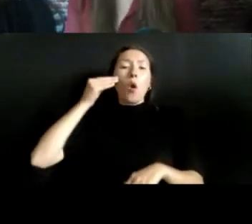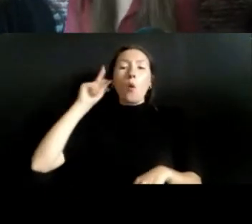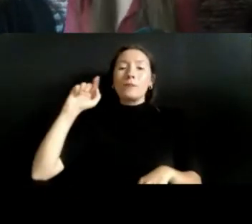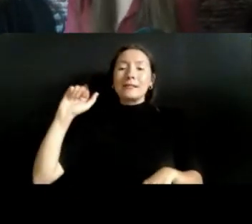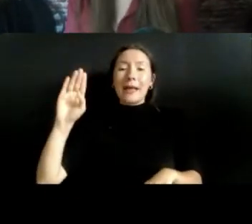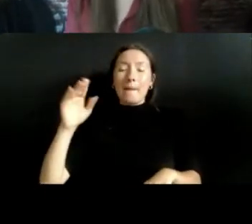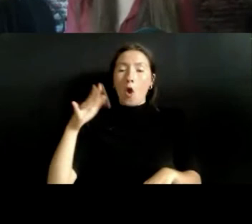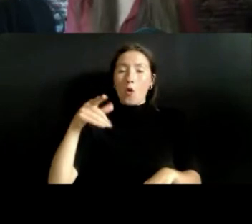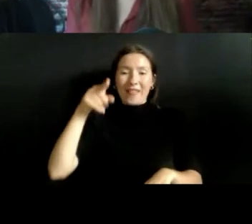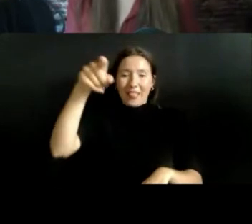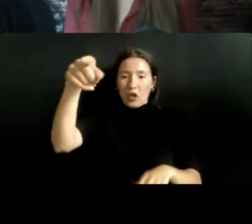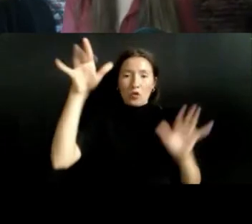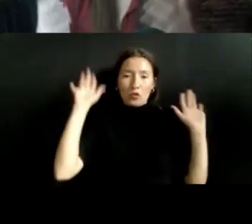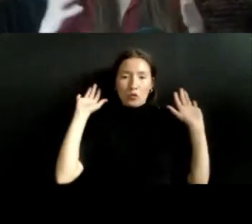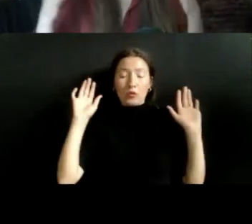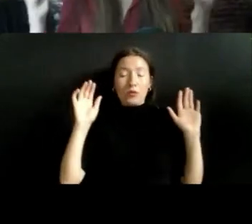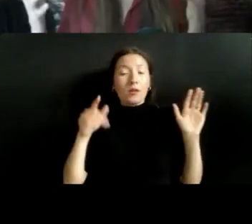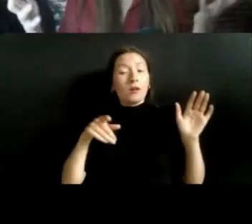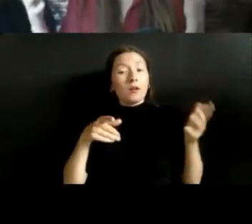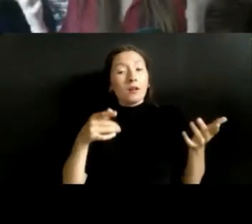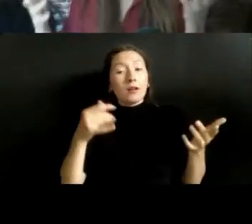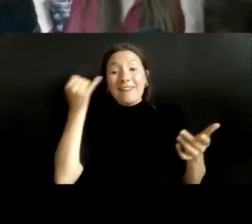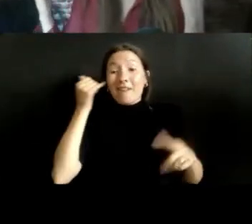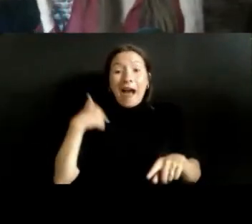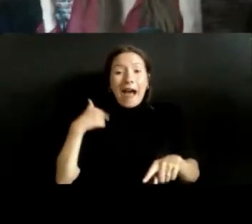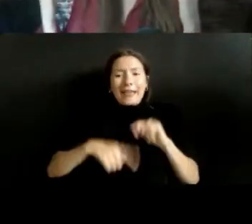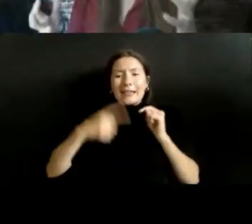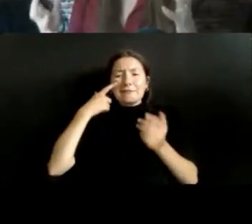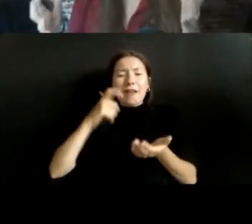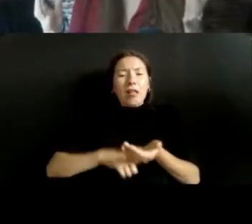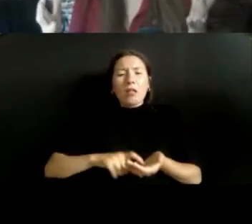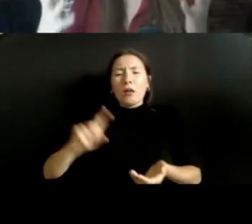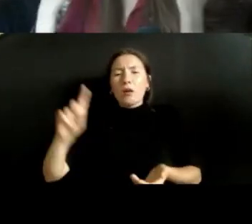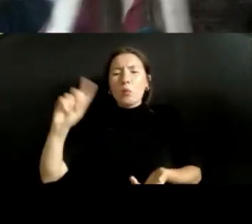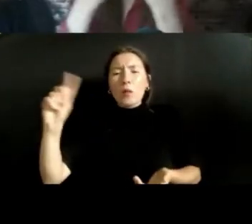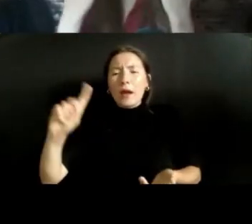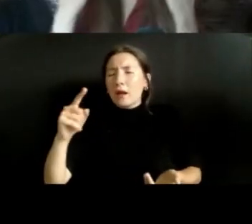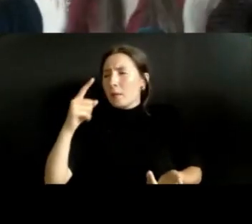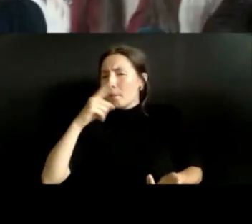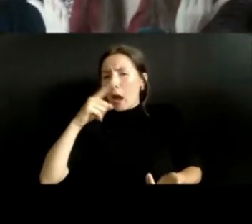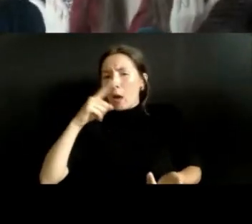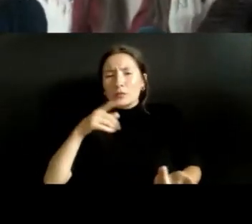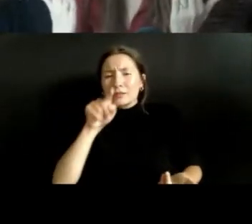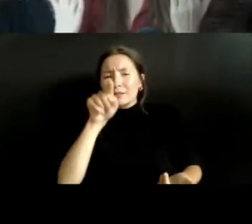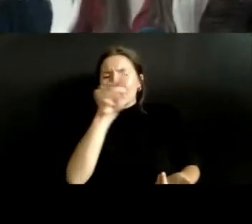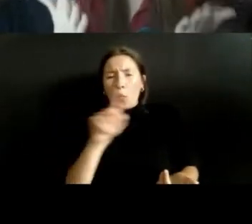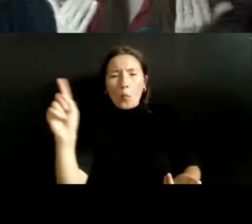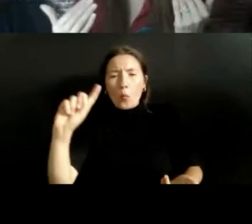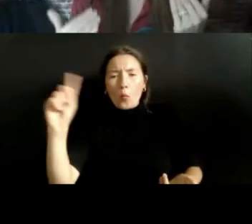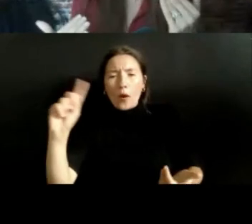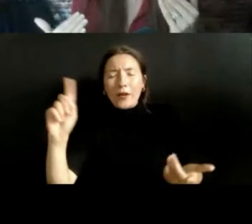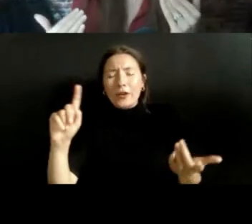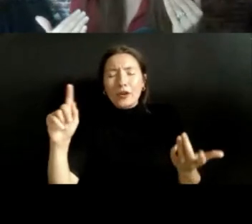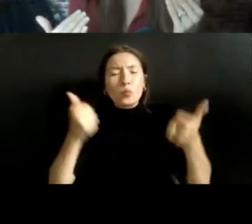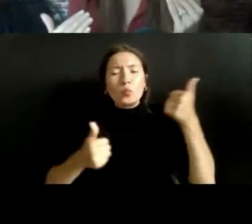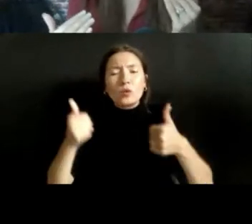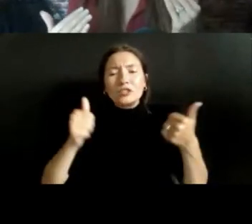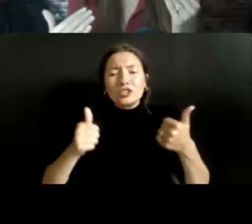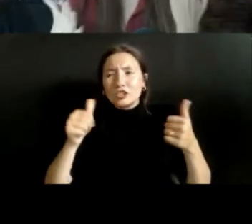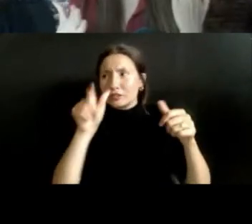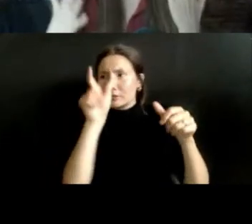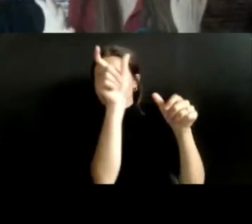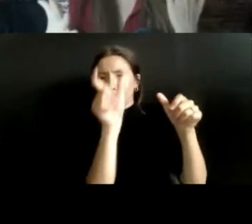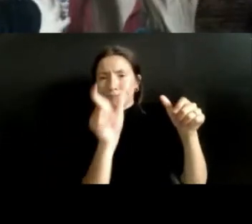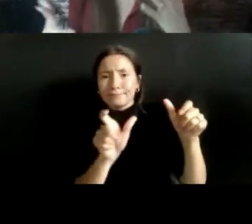what tab it's on because I can't see it and you don't tell me, I think, oh, well, if I want conditional formatting, I go to the Home tab. I